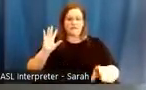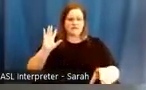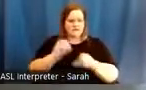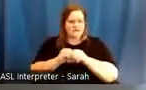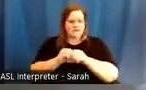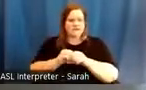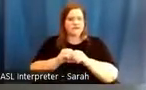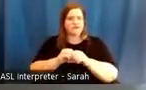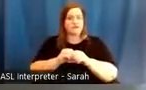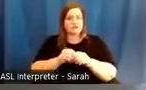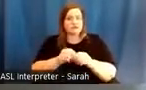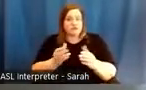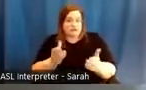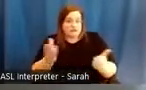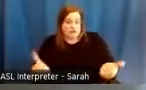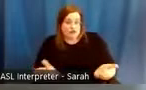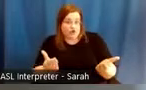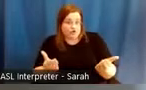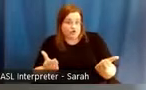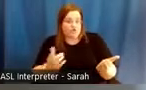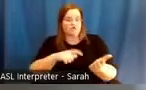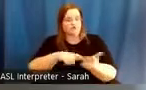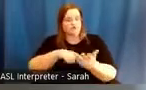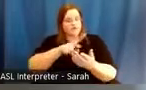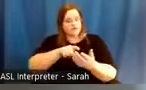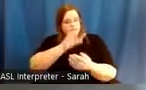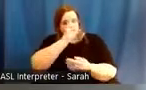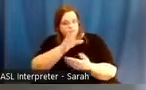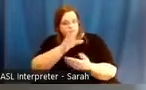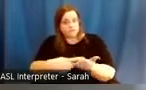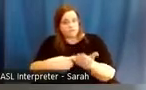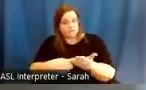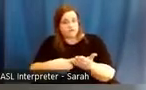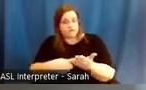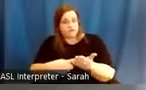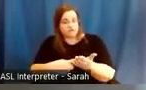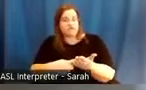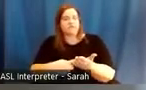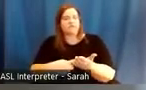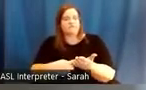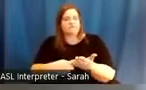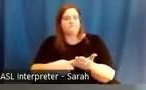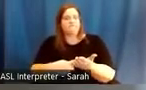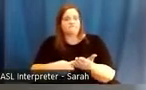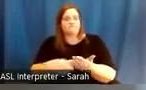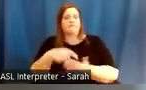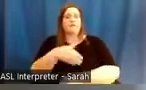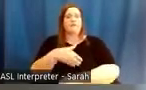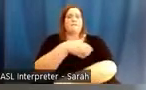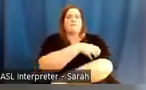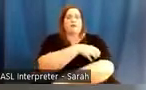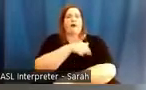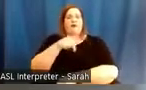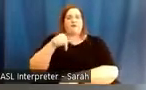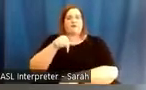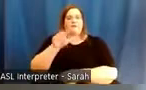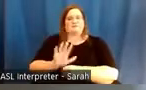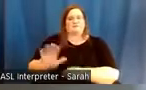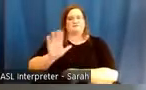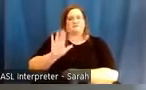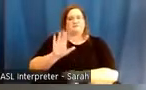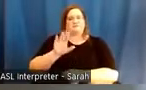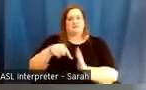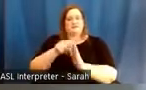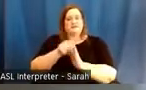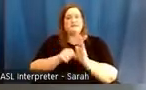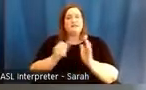here for this particular discussion, is the power that we have in this state, that we have, that are, we're small